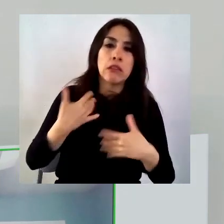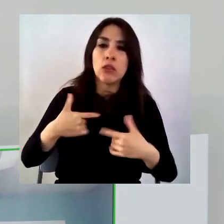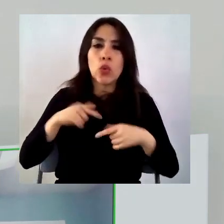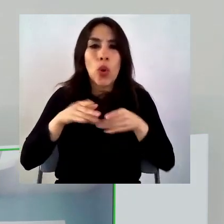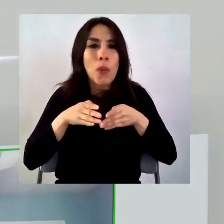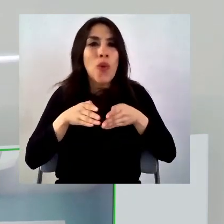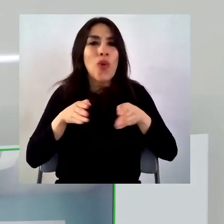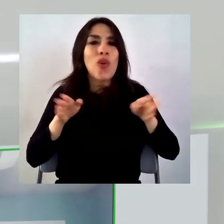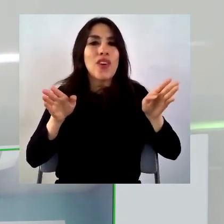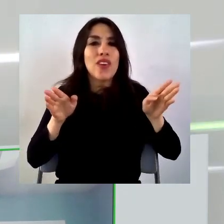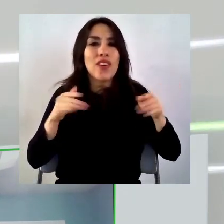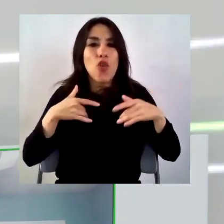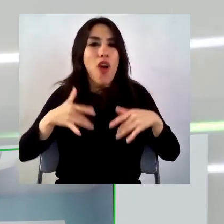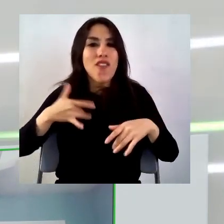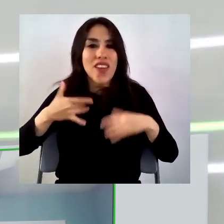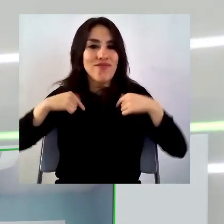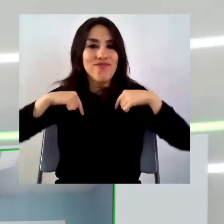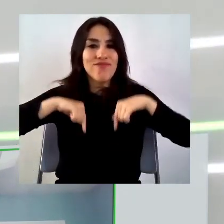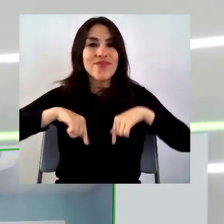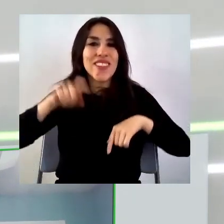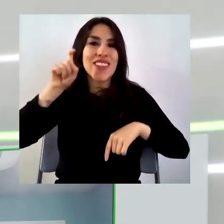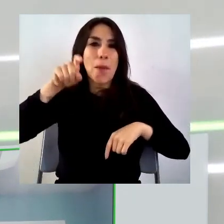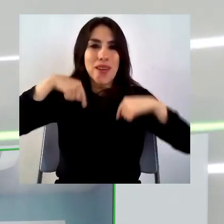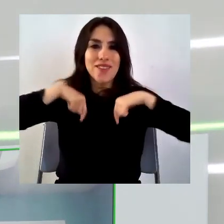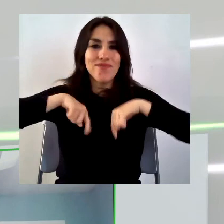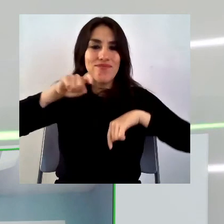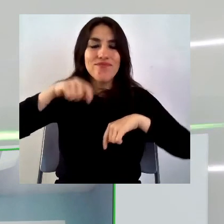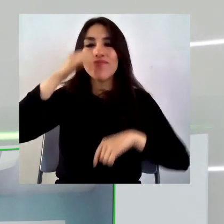a disability hidden.